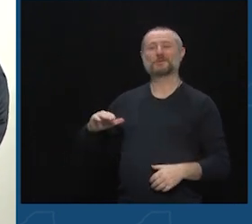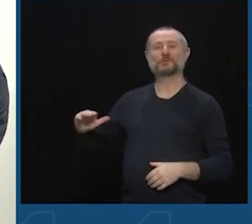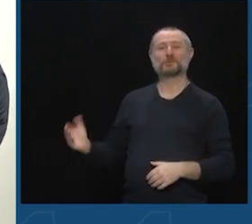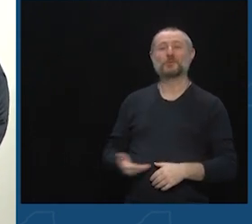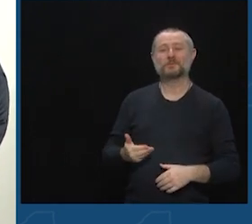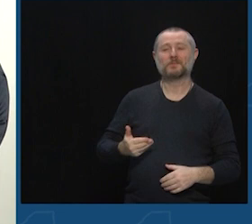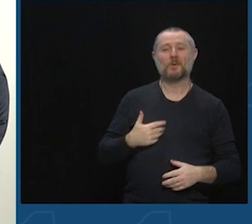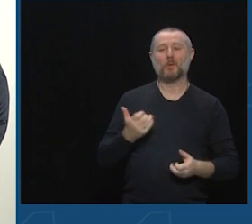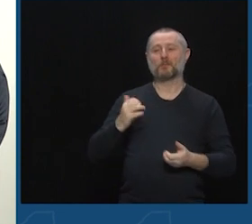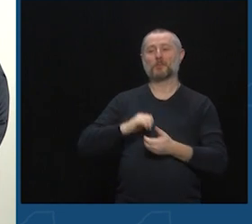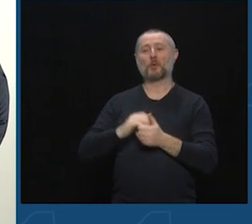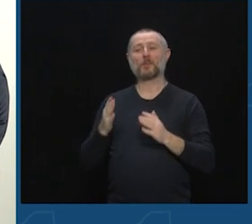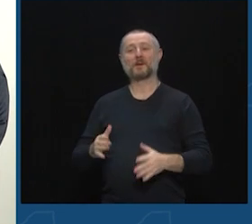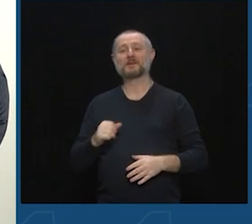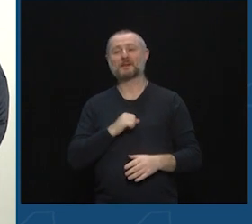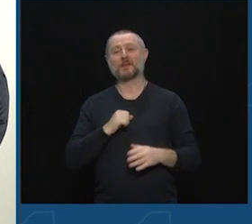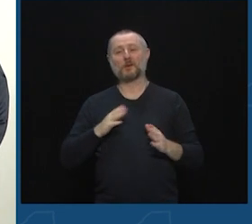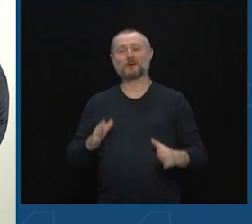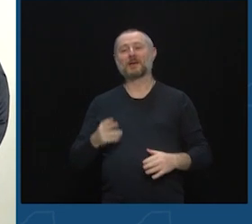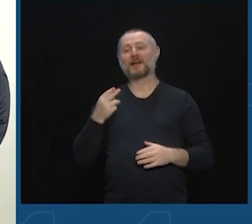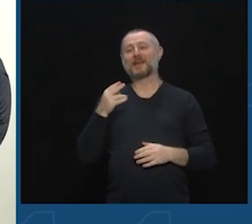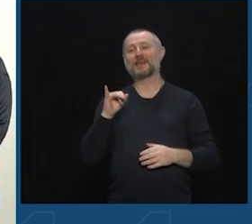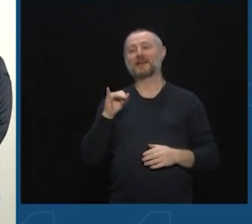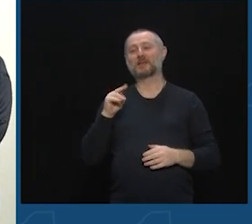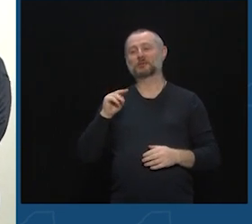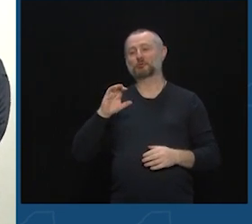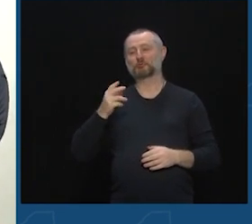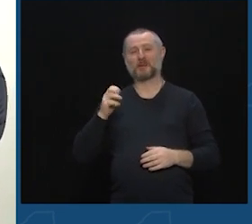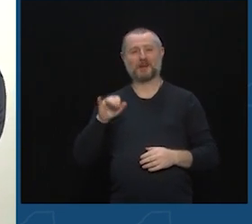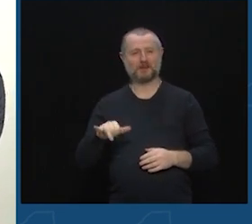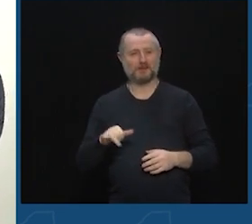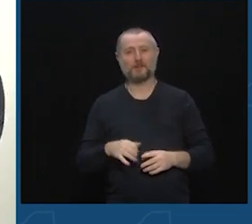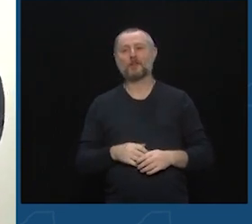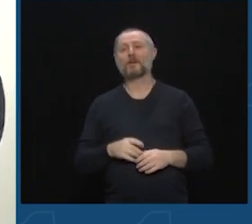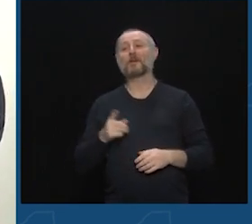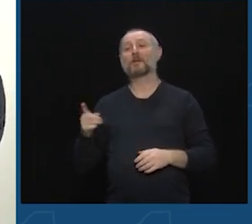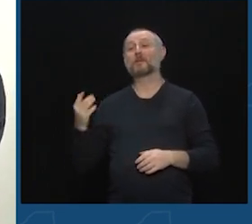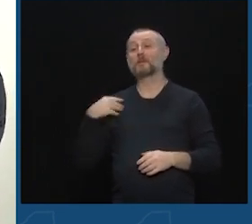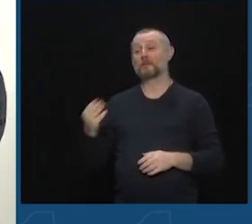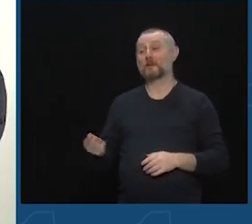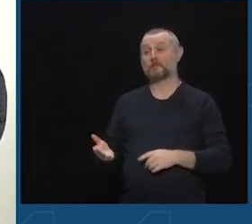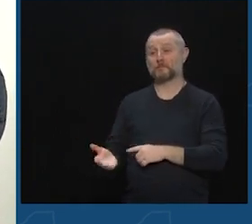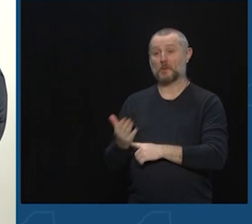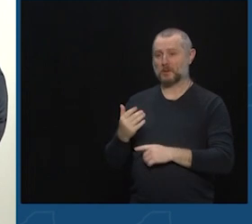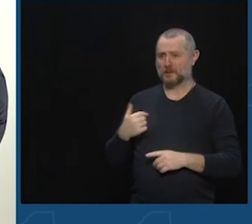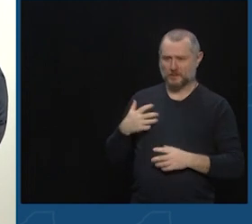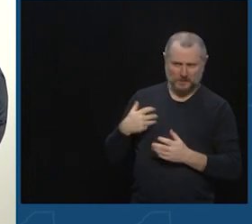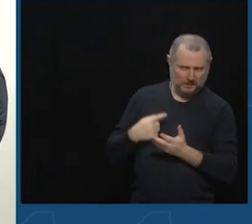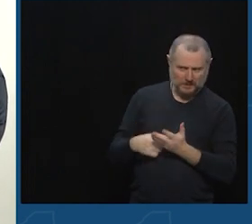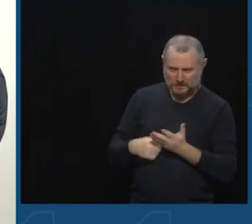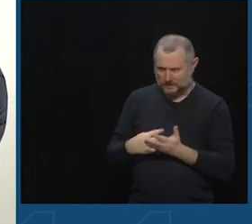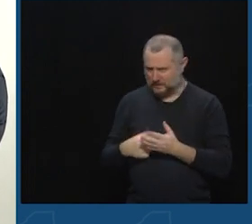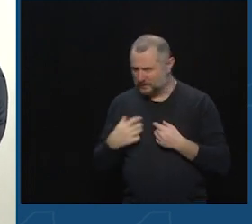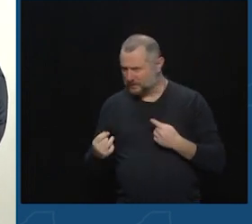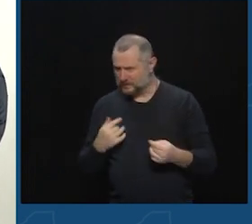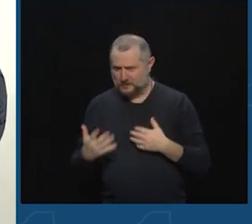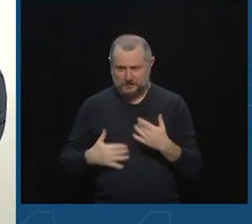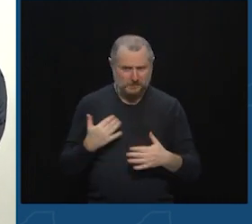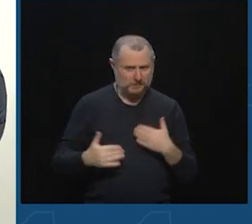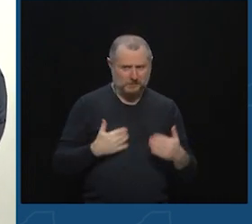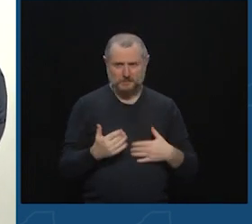partner and colleague, Senator Hinchy, who on Friday morning, as we were kind of figuring out the plan, we were all